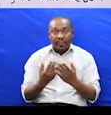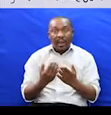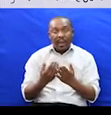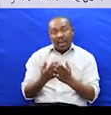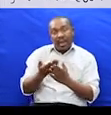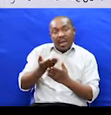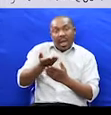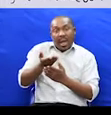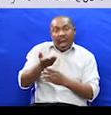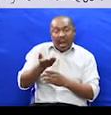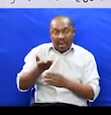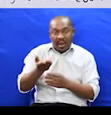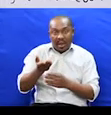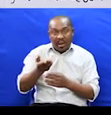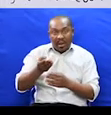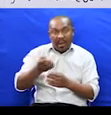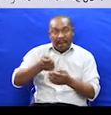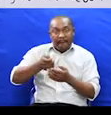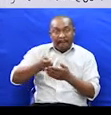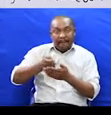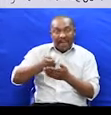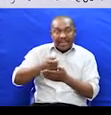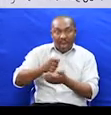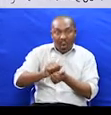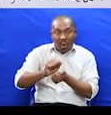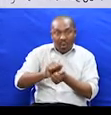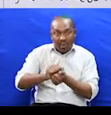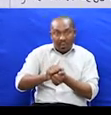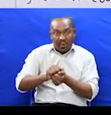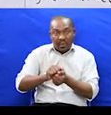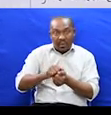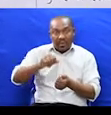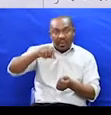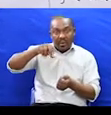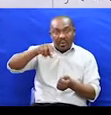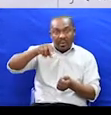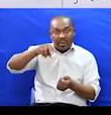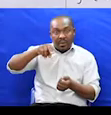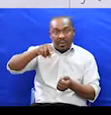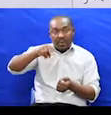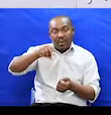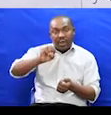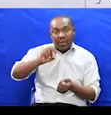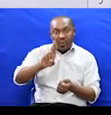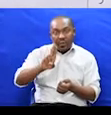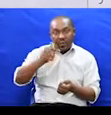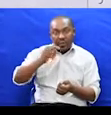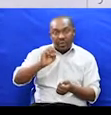another particle which is a neutral. There is a positive charge and another particle which is a